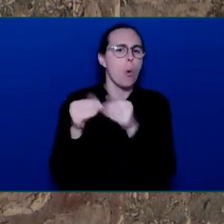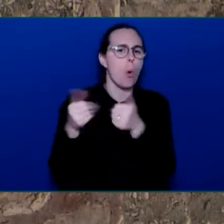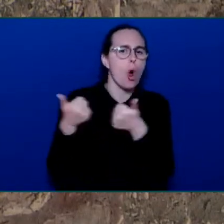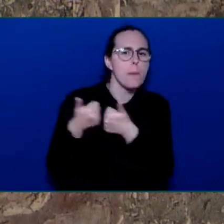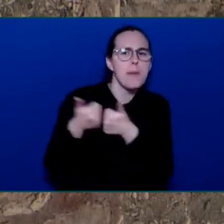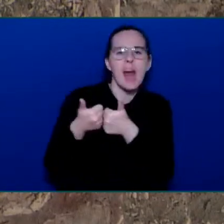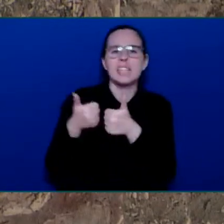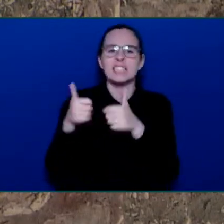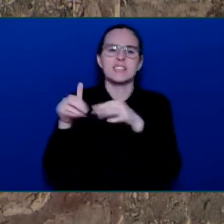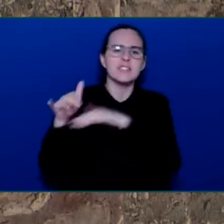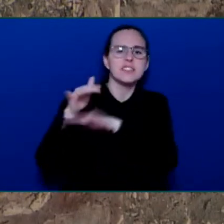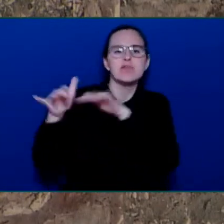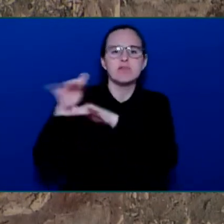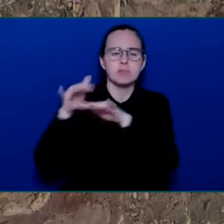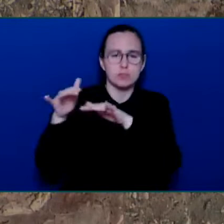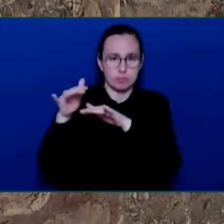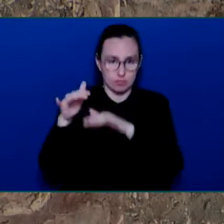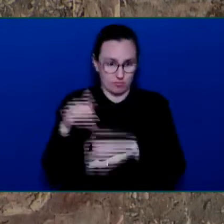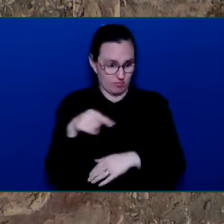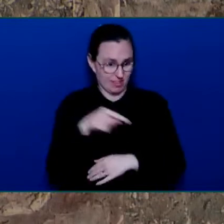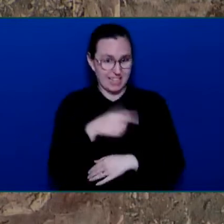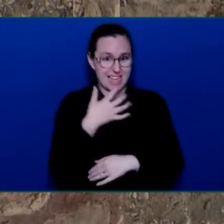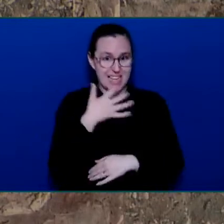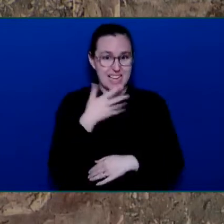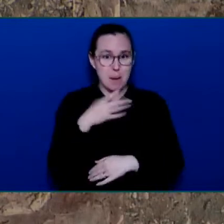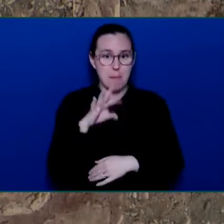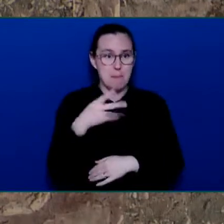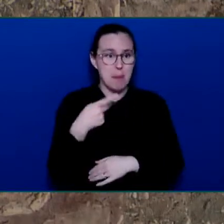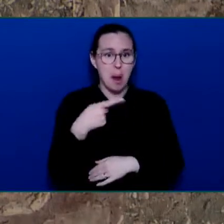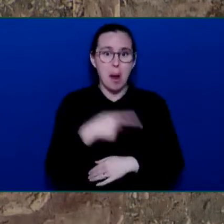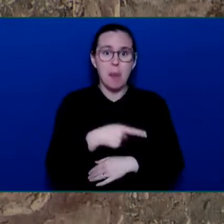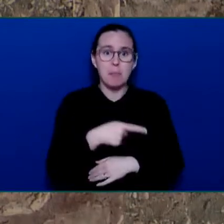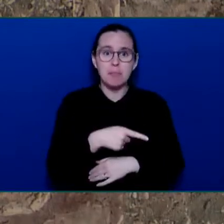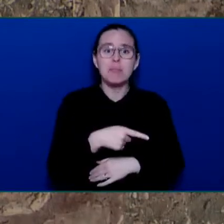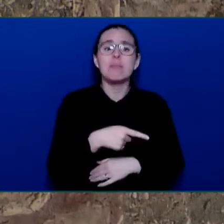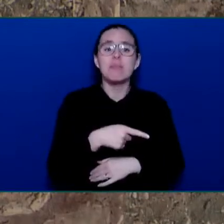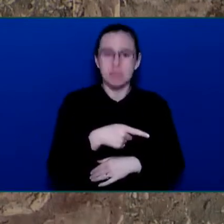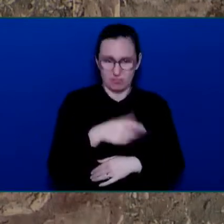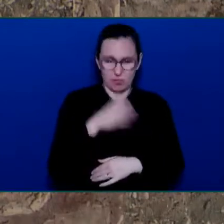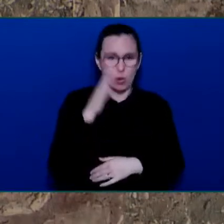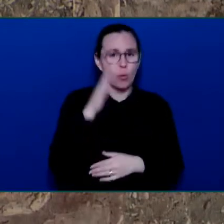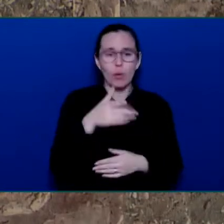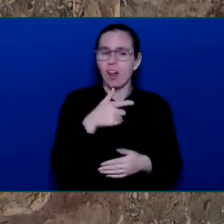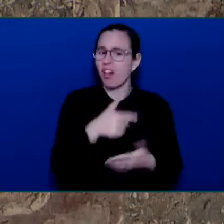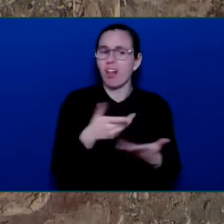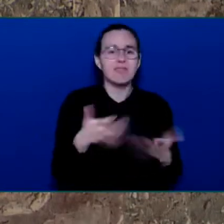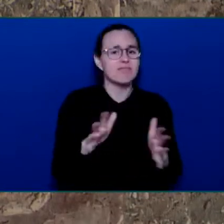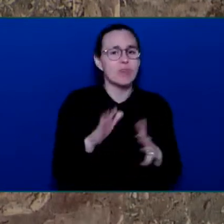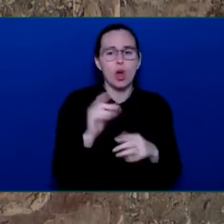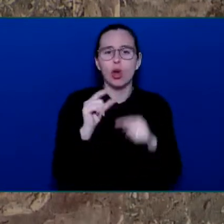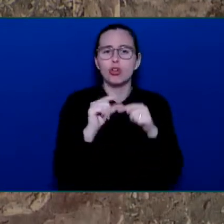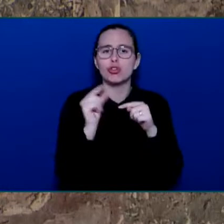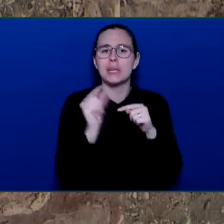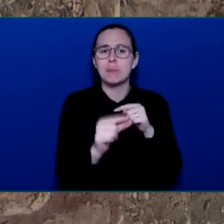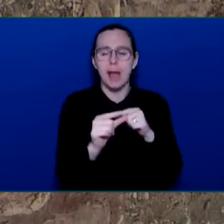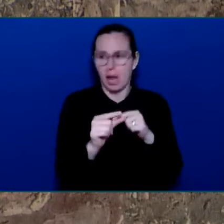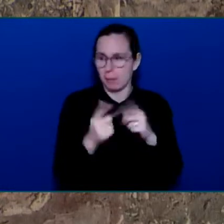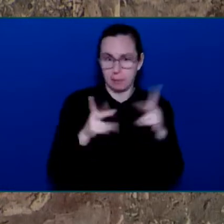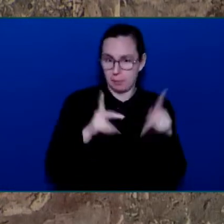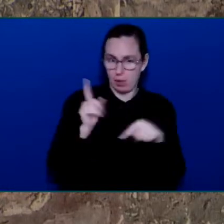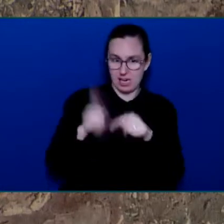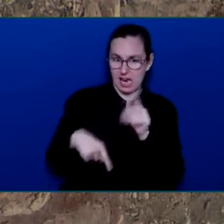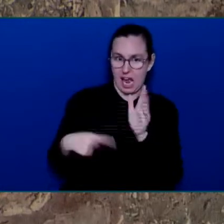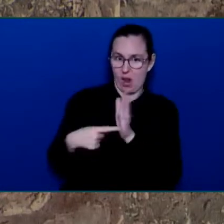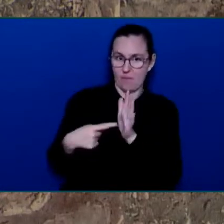doors and windows, for better insulation, for people to make it more affordable to fight the devastating impacts of climate change? Mr. Speaker,